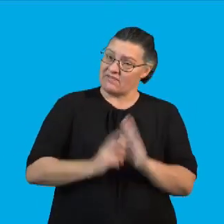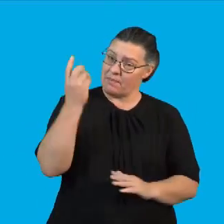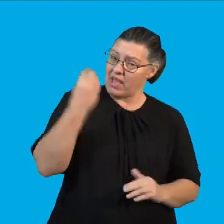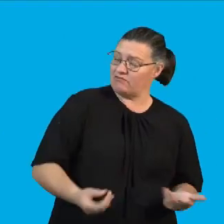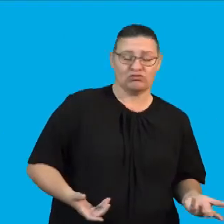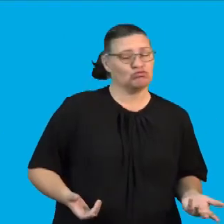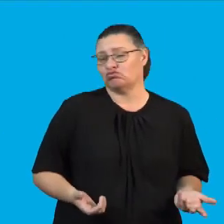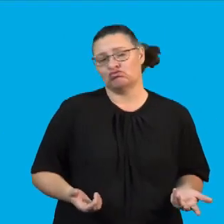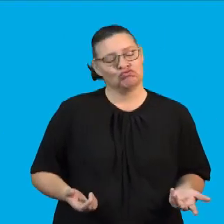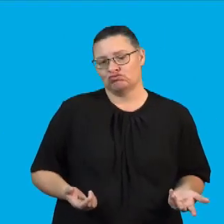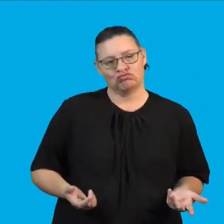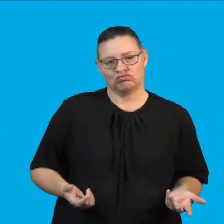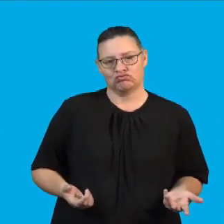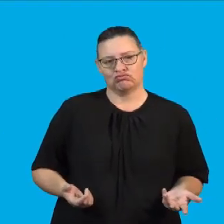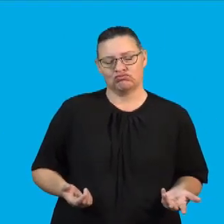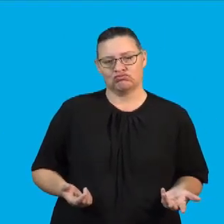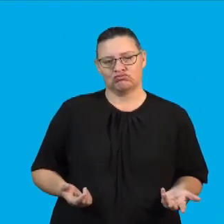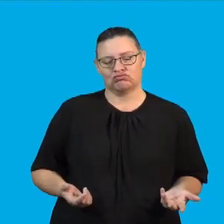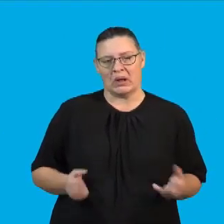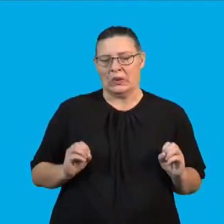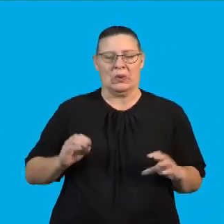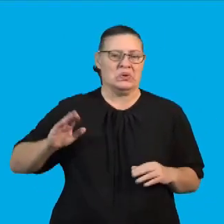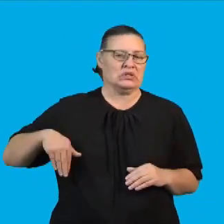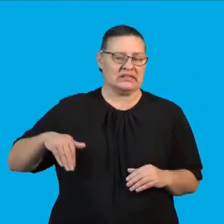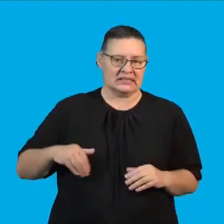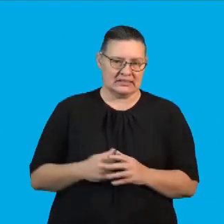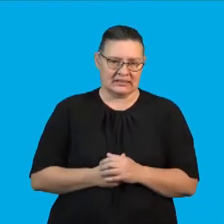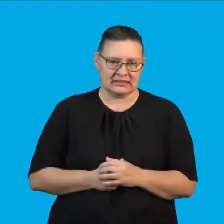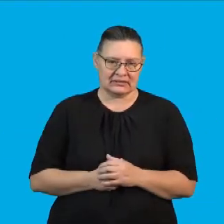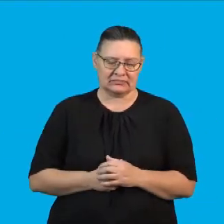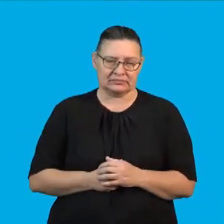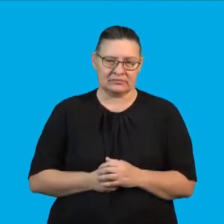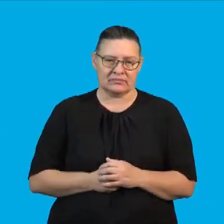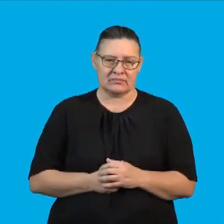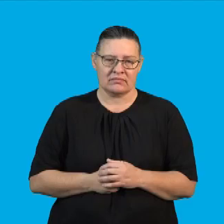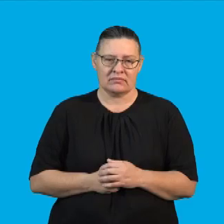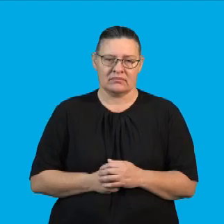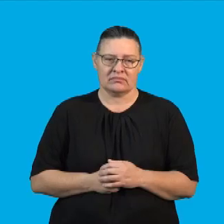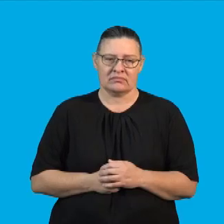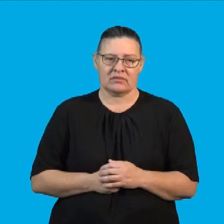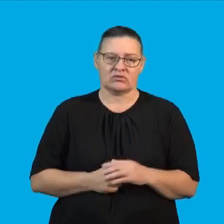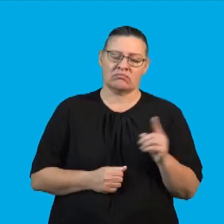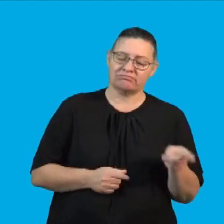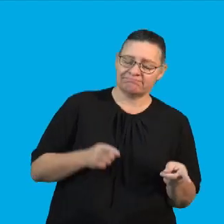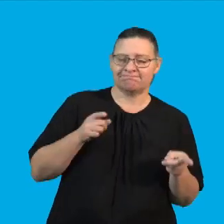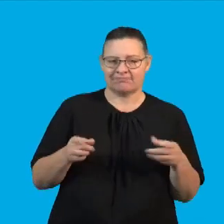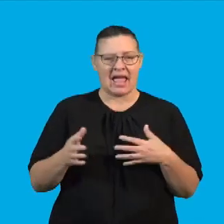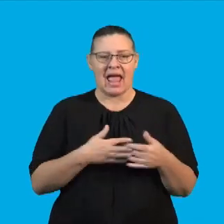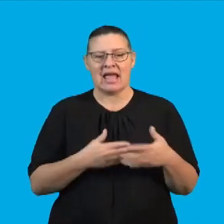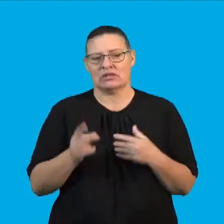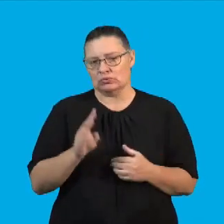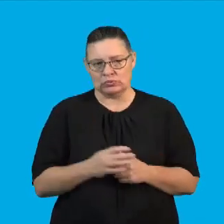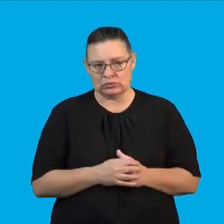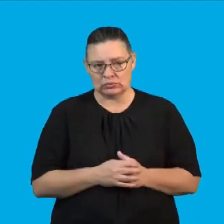developed. We see that there are no feathers that are found on the body. Therefore, we have got any of the two